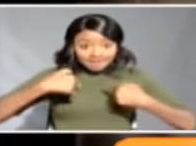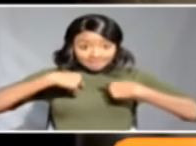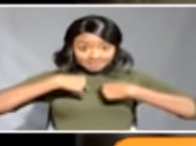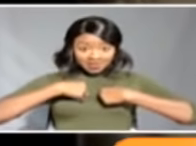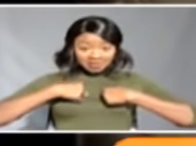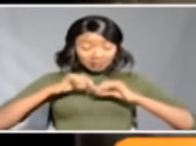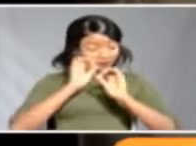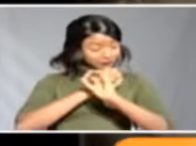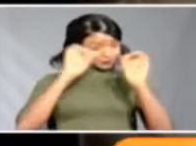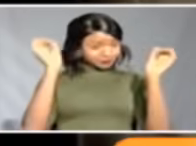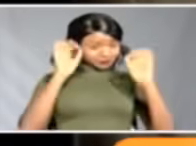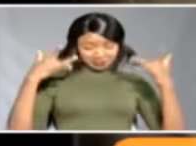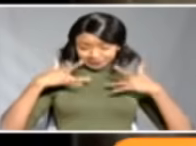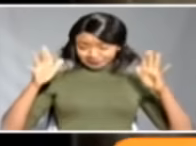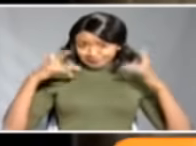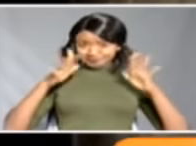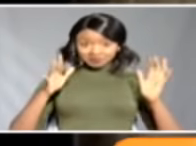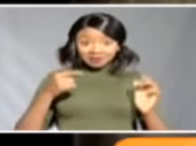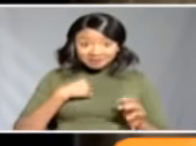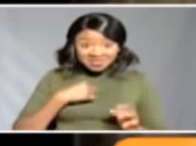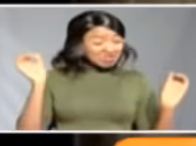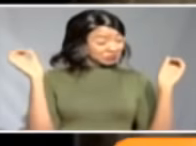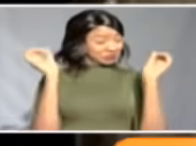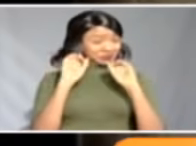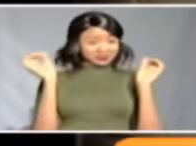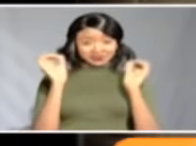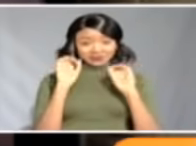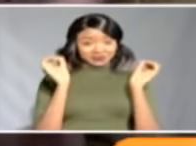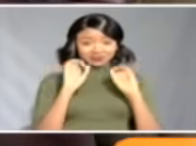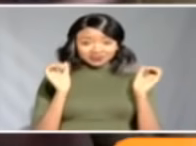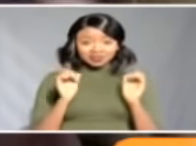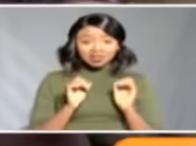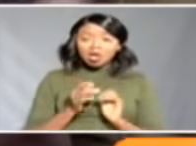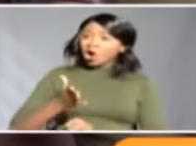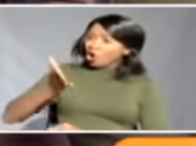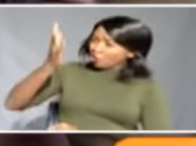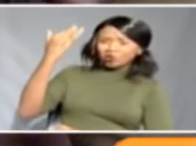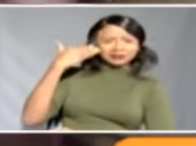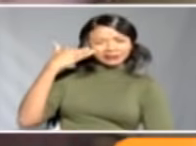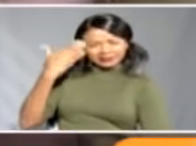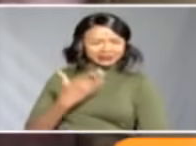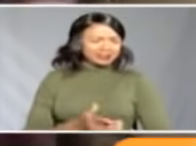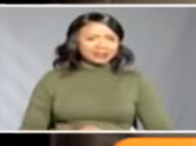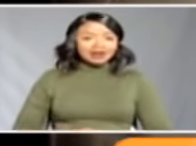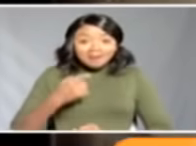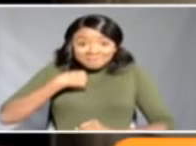Hata siku moja. Hata mbele ya Mungu Mwenyezi,